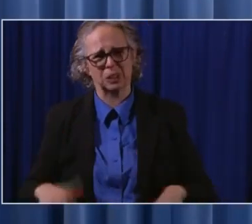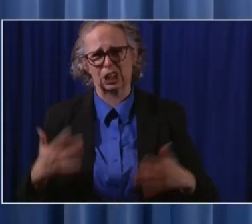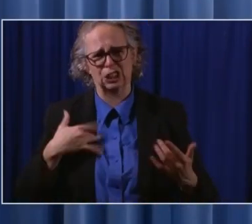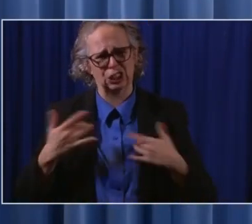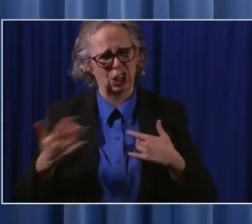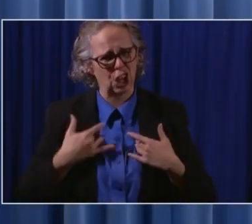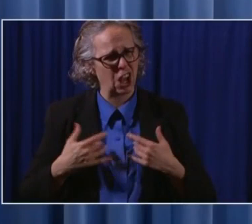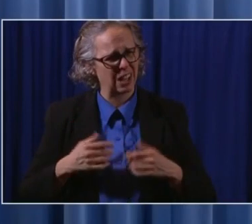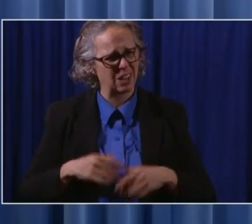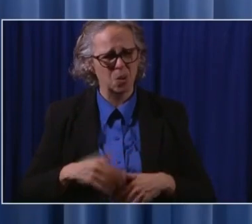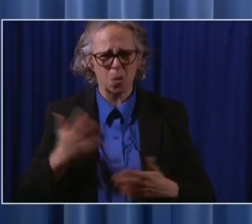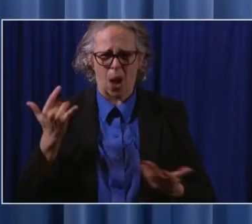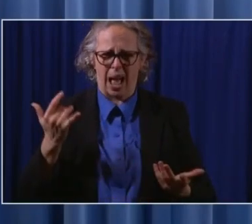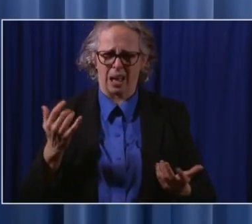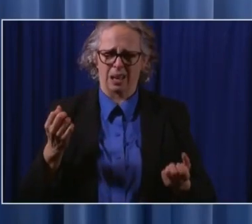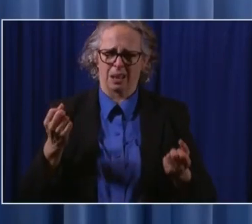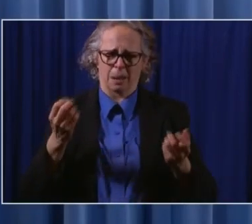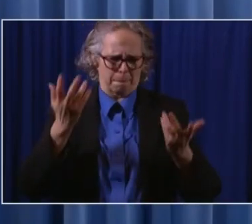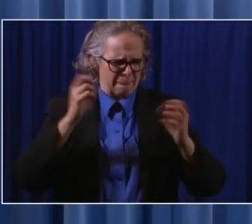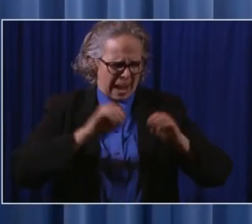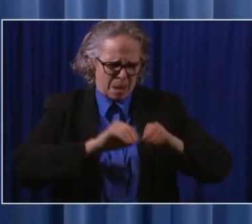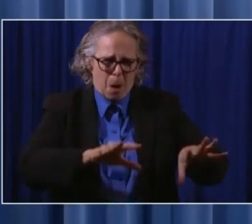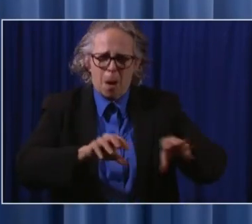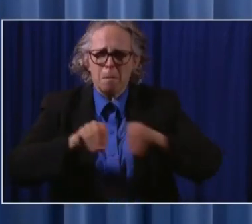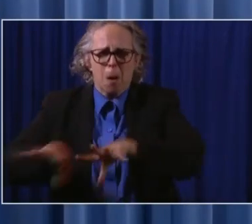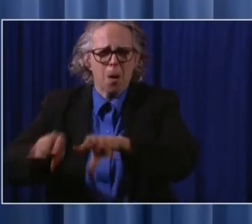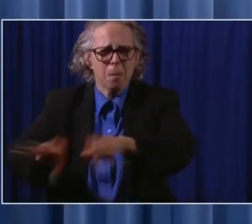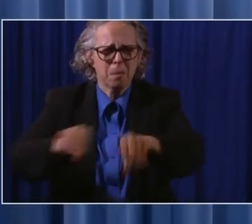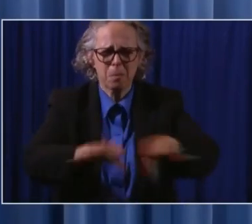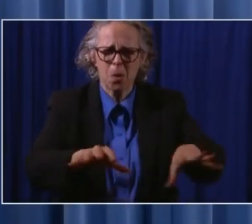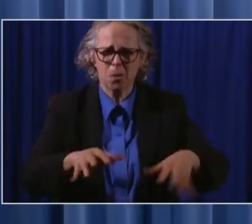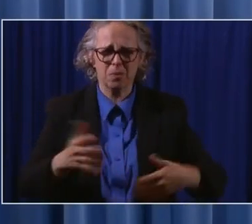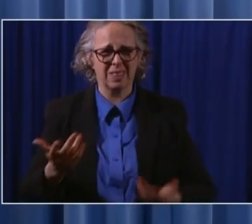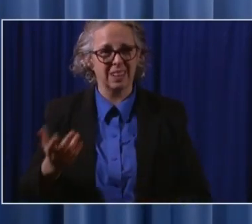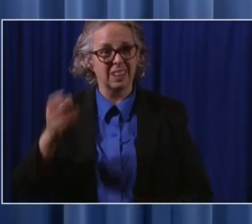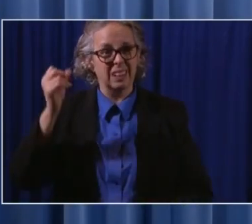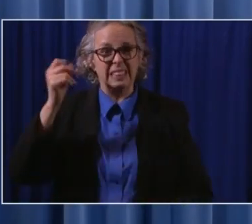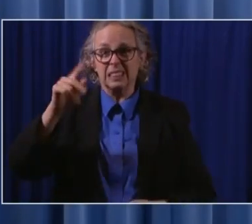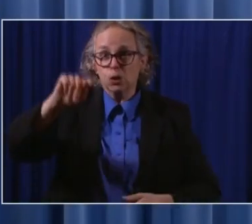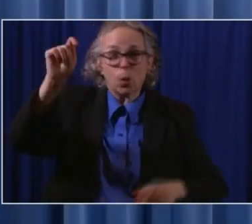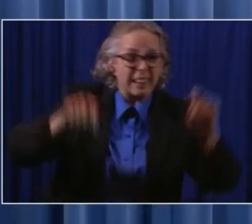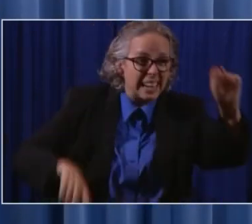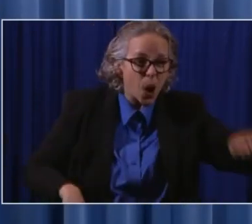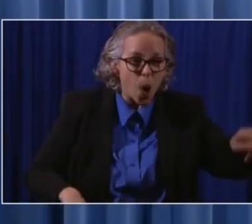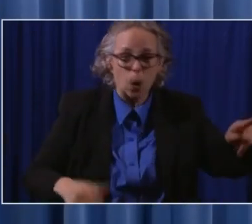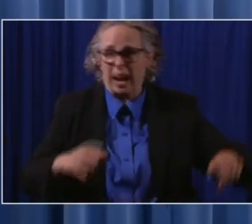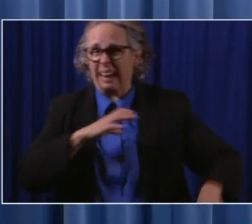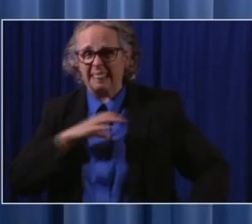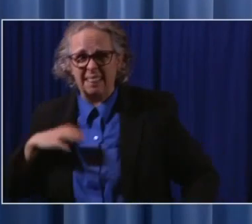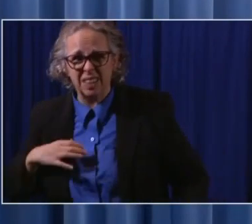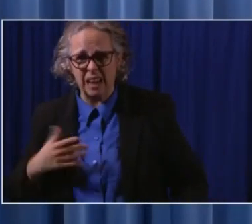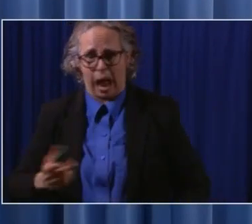across Ohio, including Toledo, Cleveland, and Columbus. Let me just say to our bar owners,